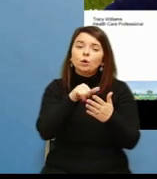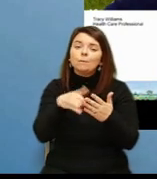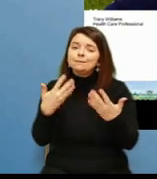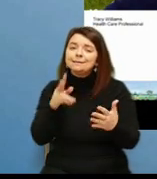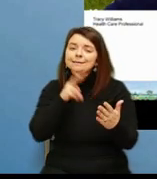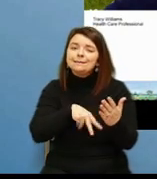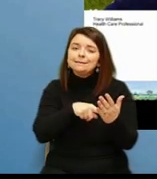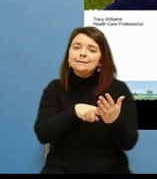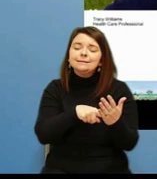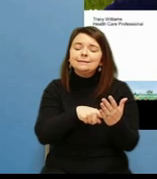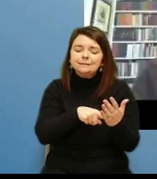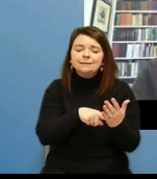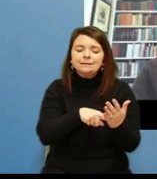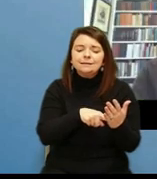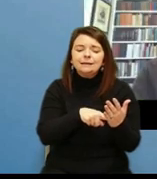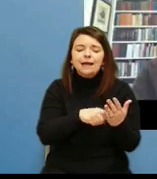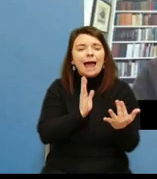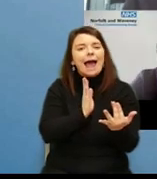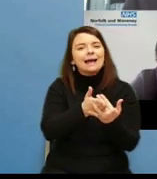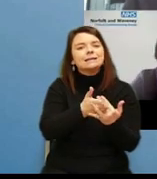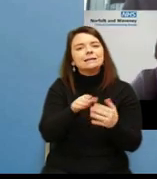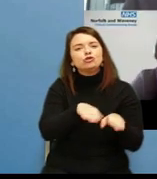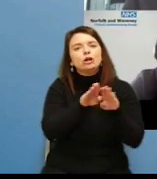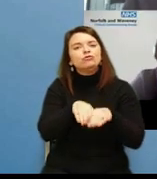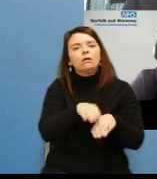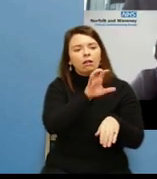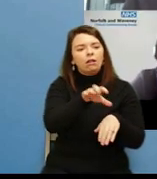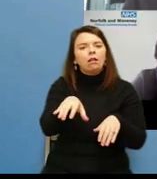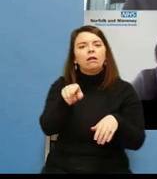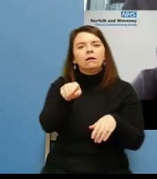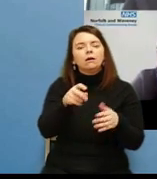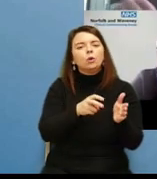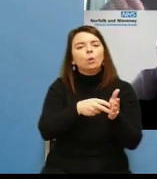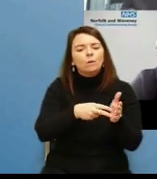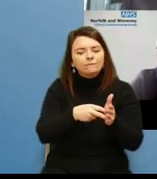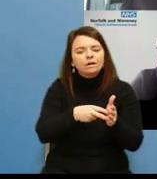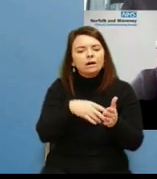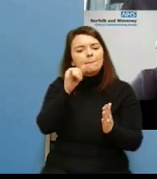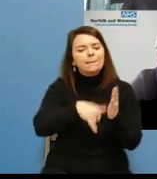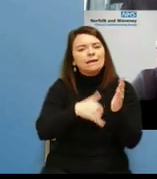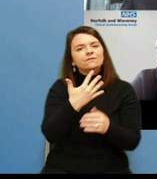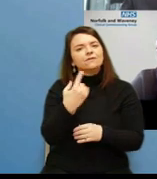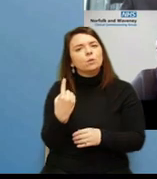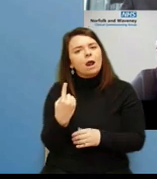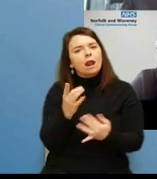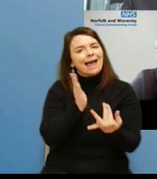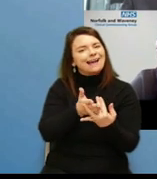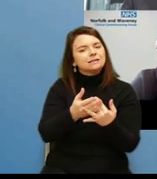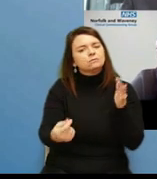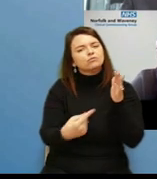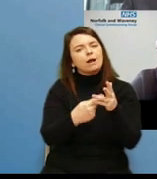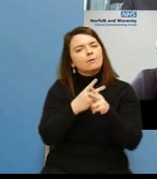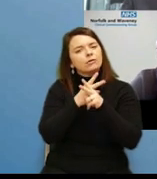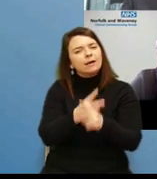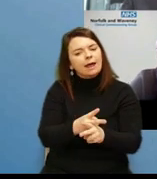pages. There's actually 2 documents, as you may have seen. There's access to general practice in Norfolk and